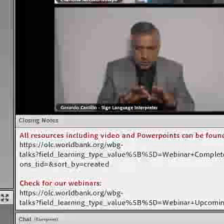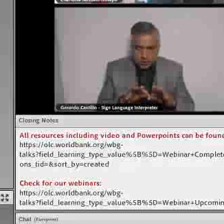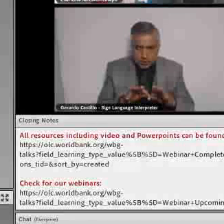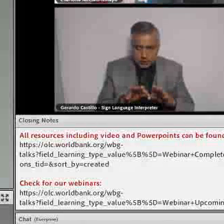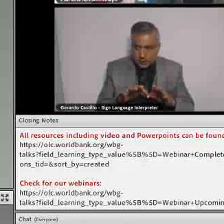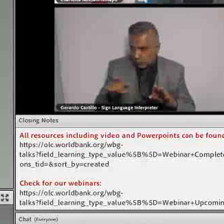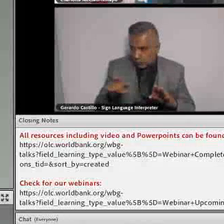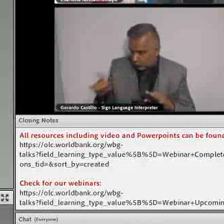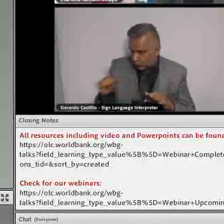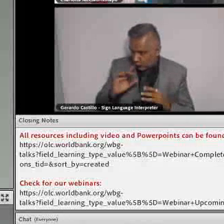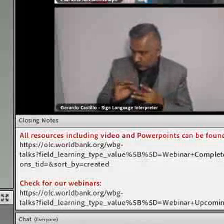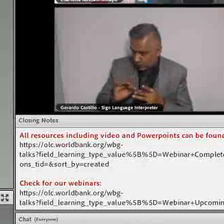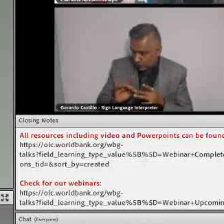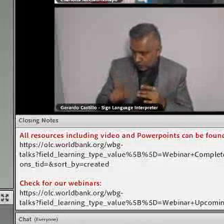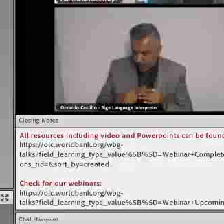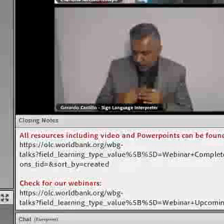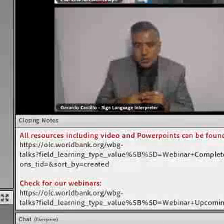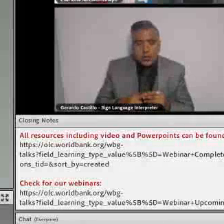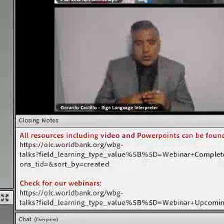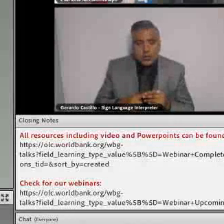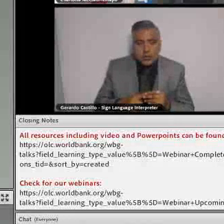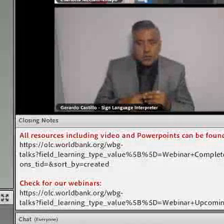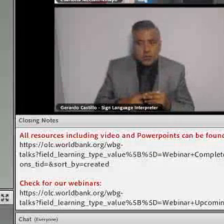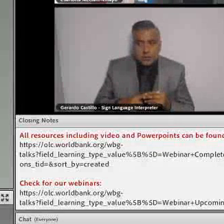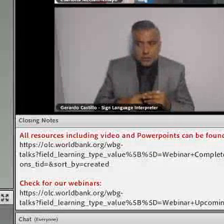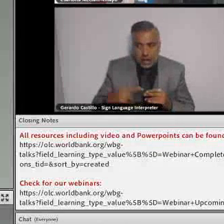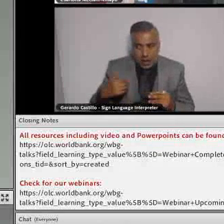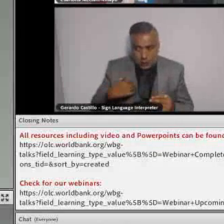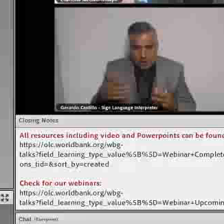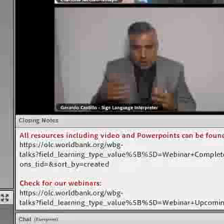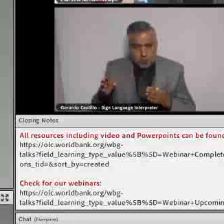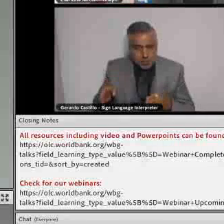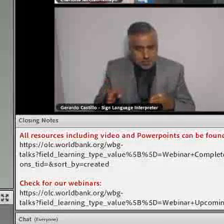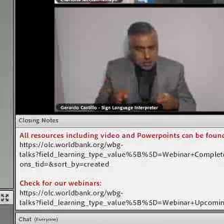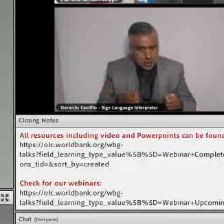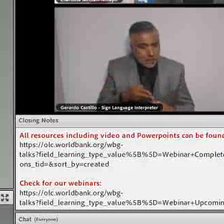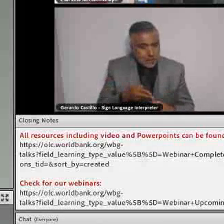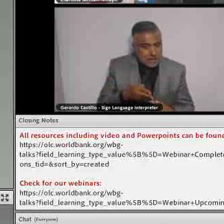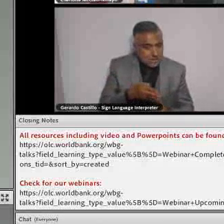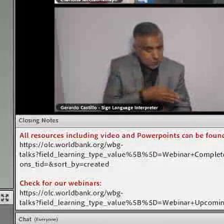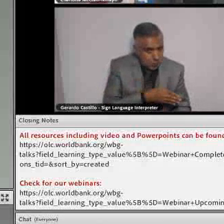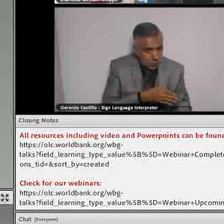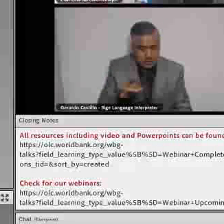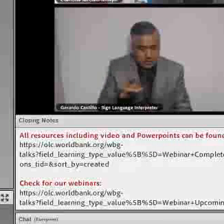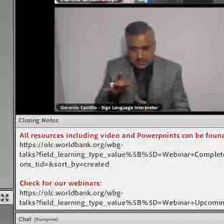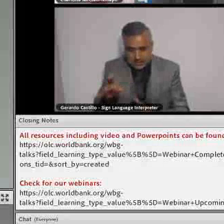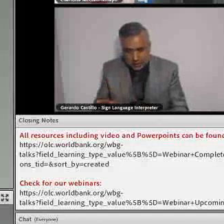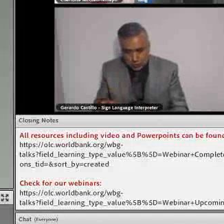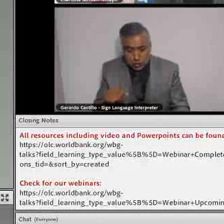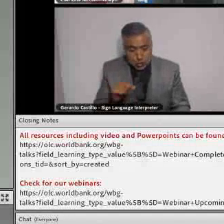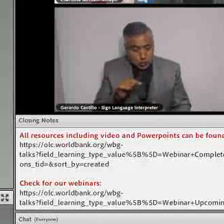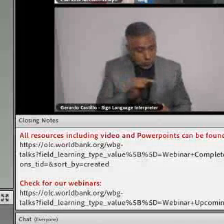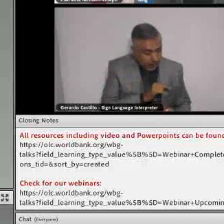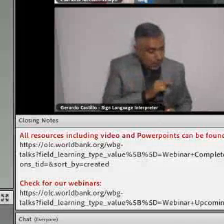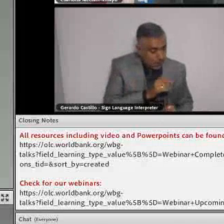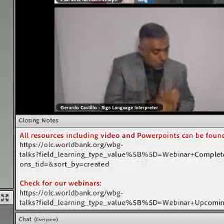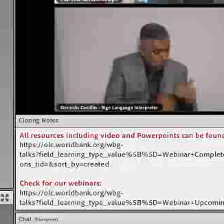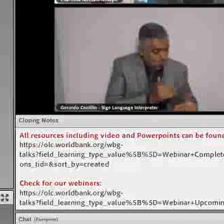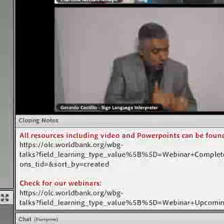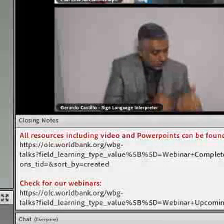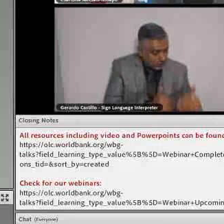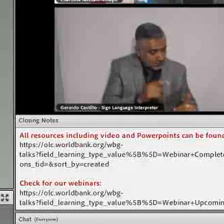around ensuring that there is preparedness before the disaster. So that process needs to happen in